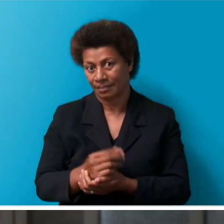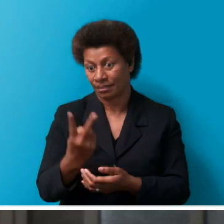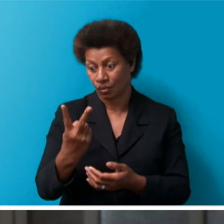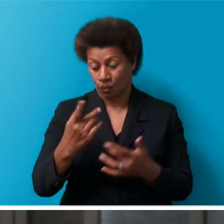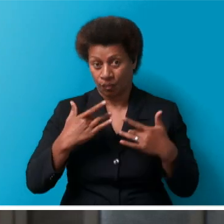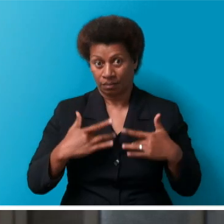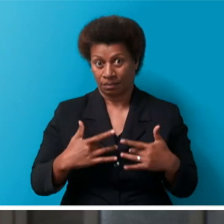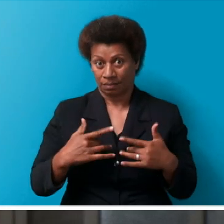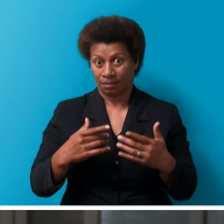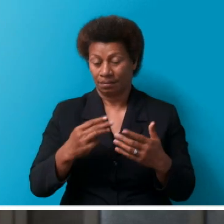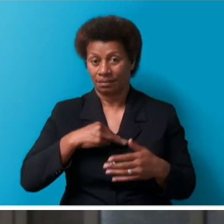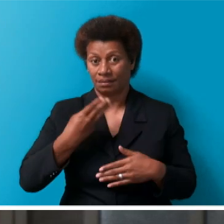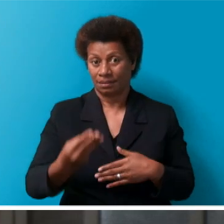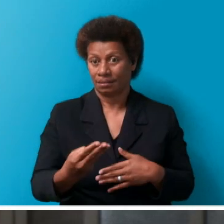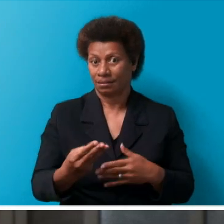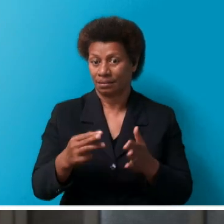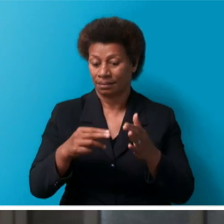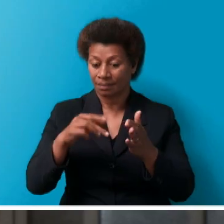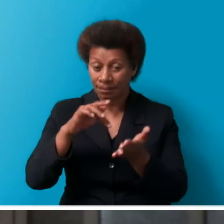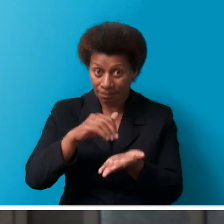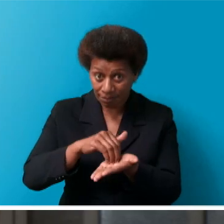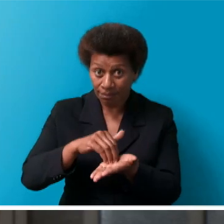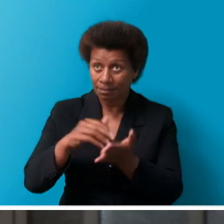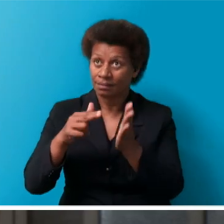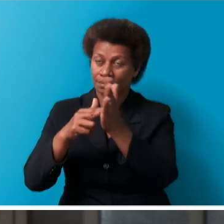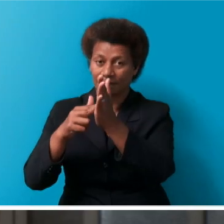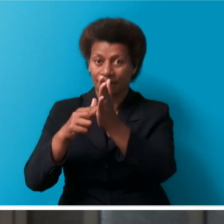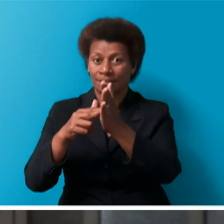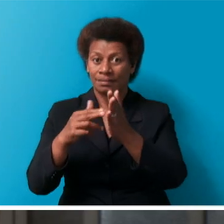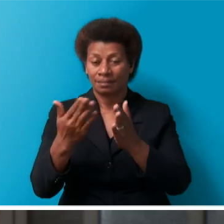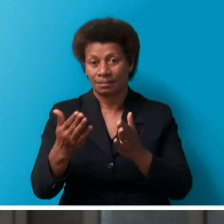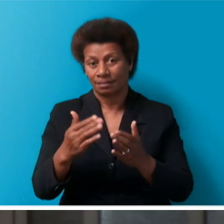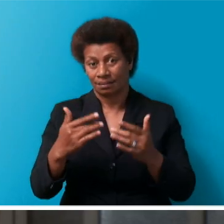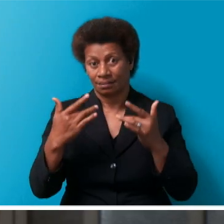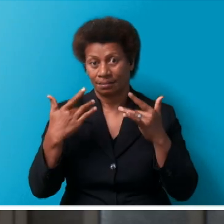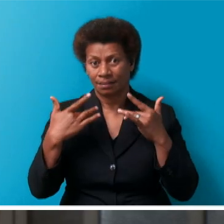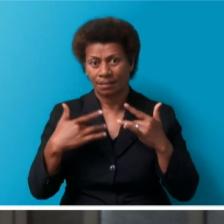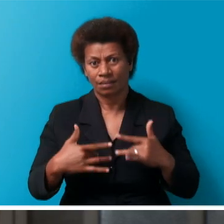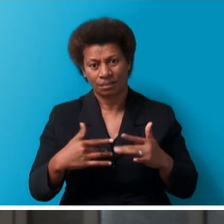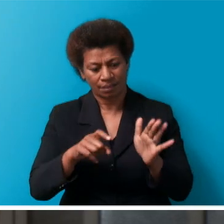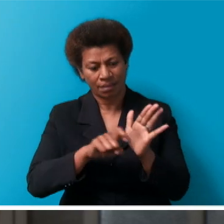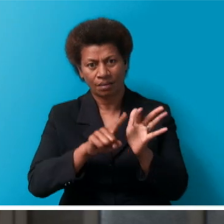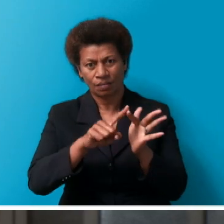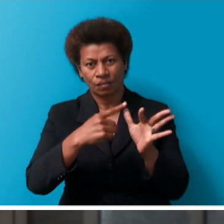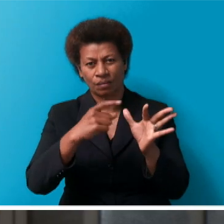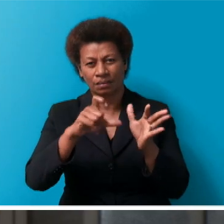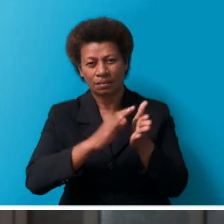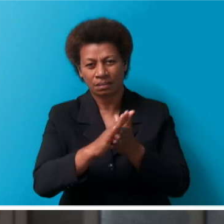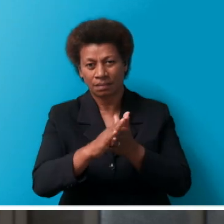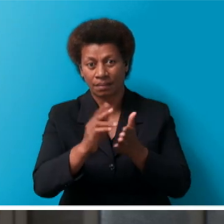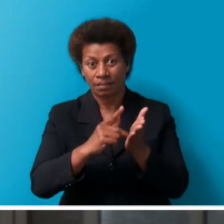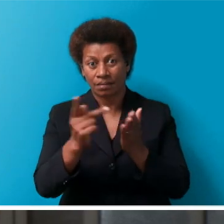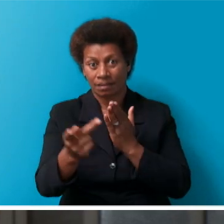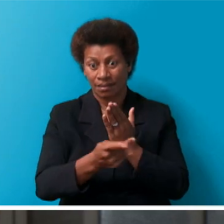missions in the Central and Northern Division, respectively. The REACH program has become a significant awareness initiative by the